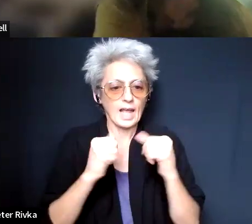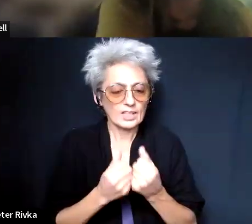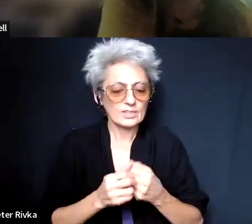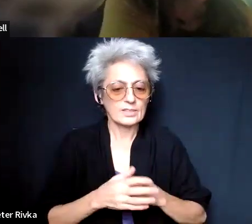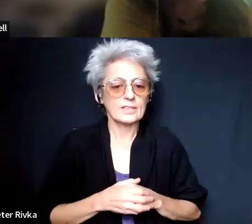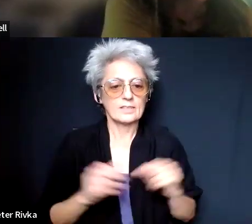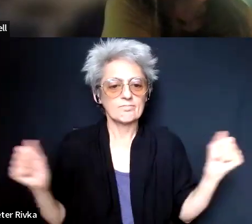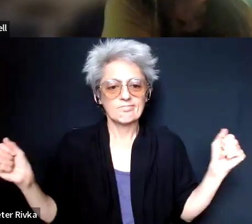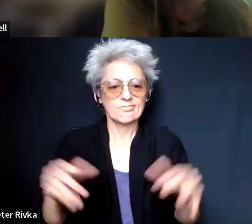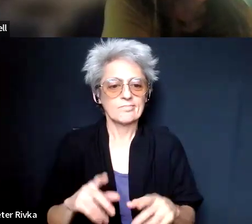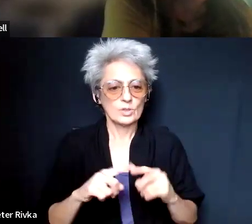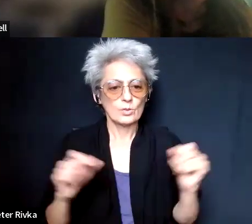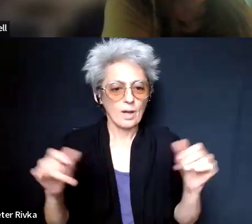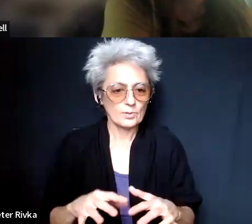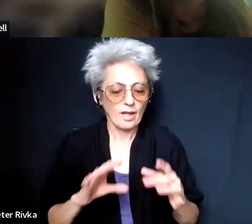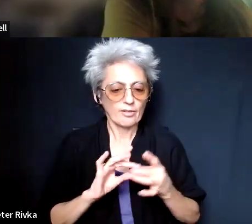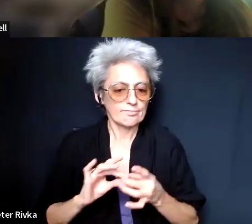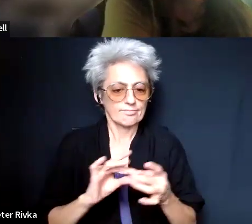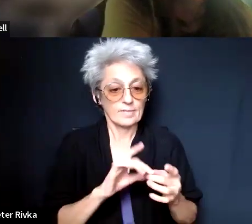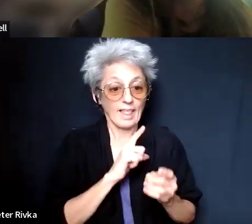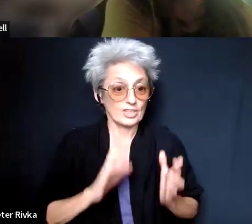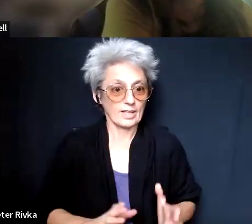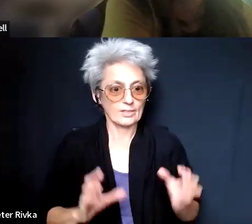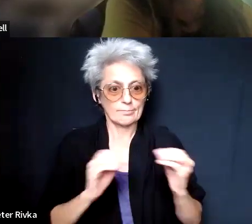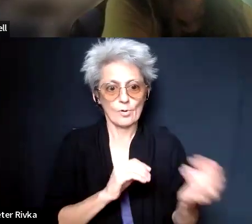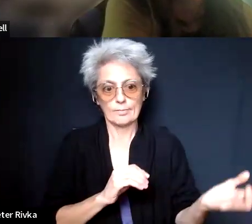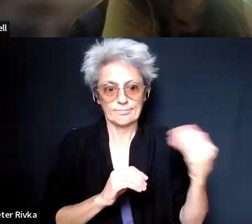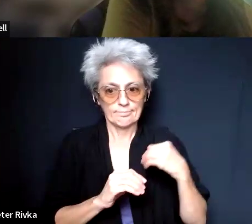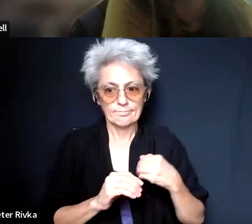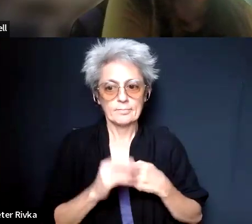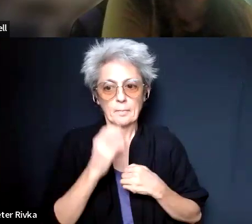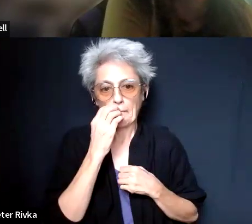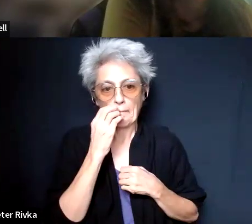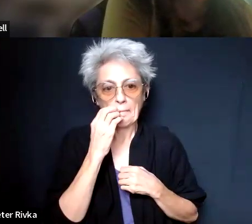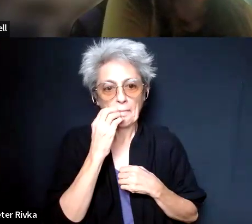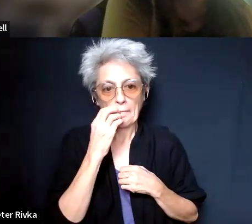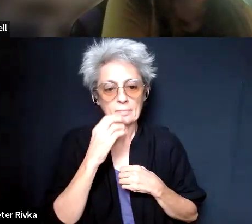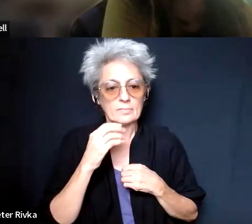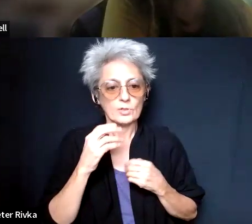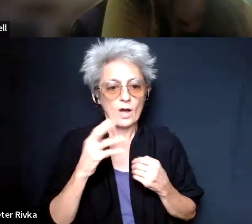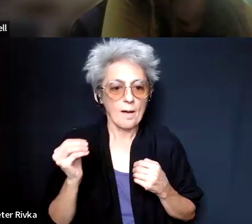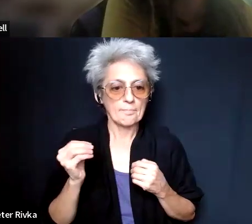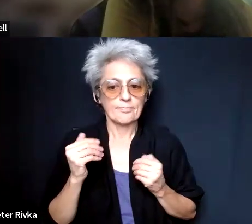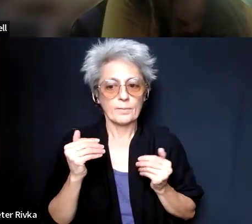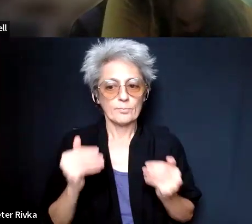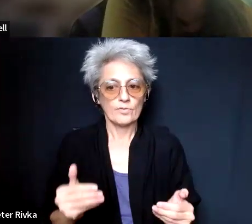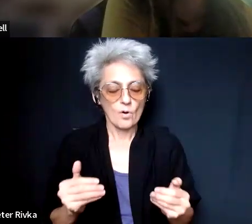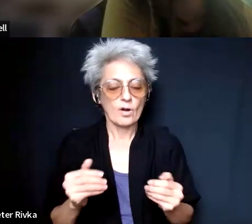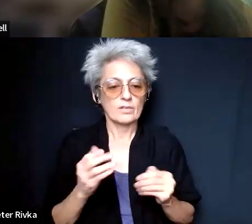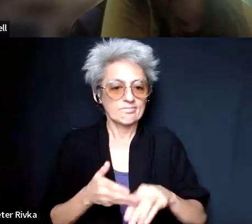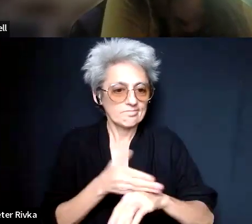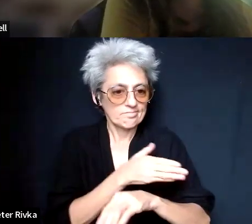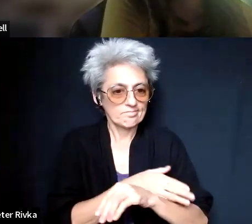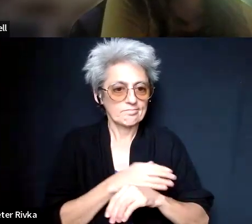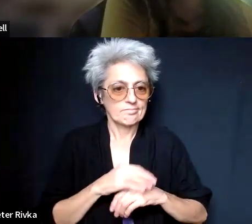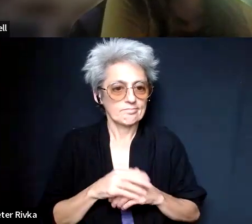coming together, legislators especially, coming together to move these issues forward. And it is going to really take